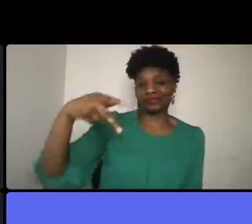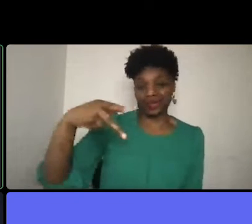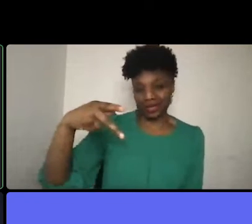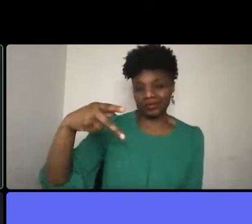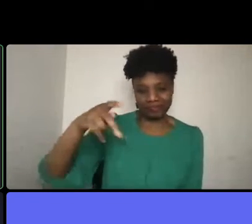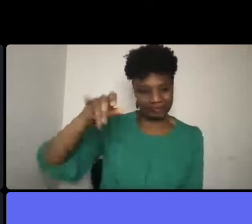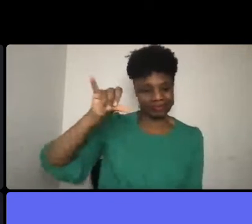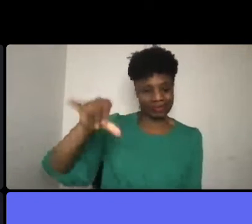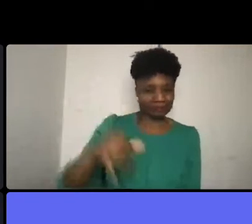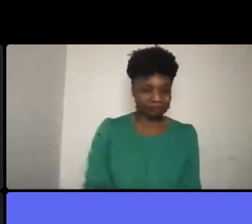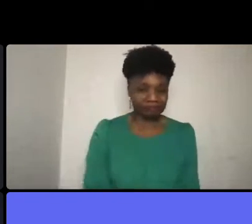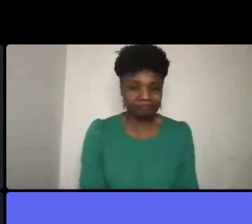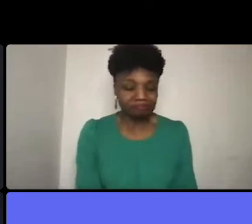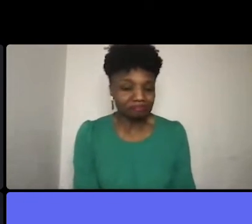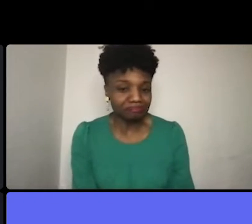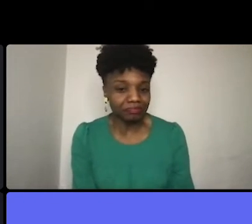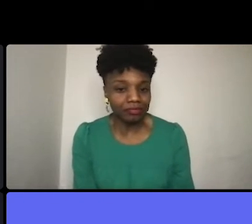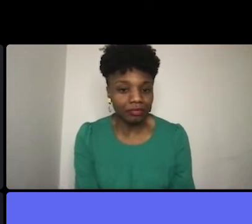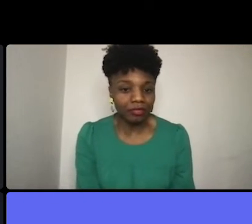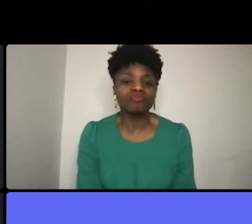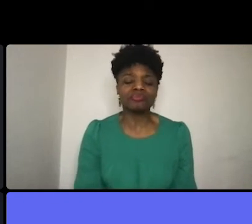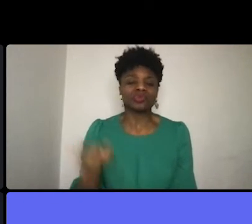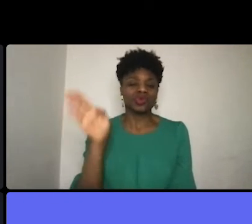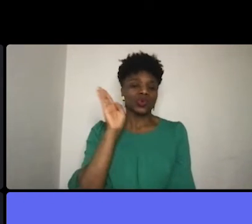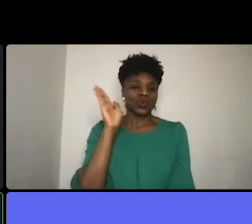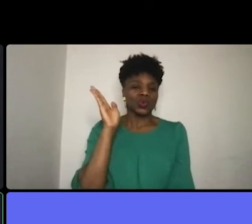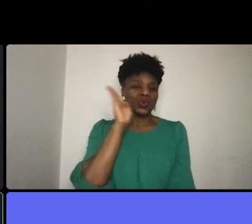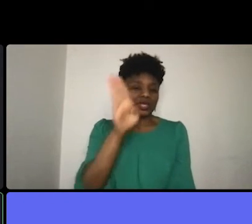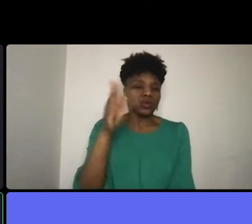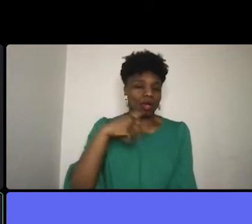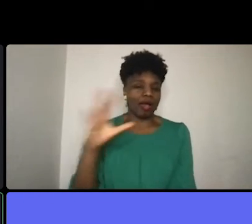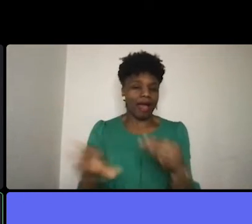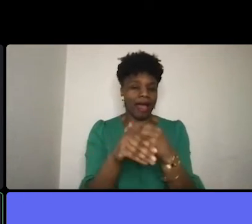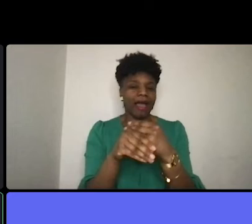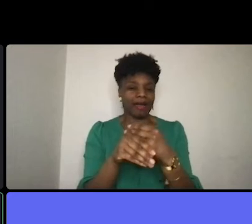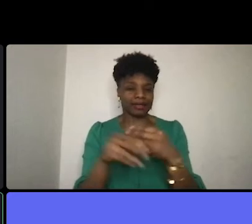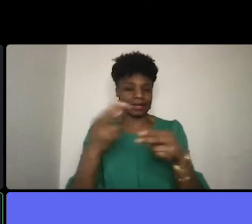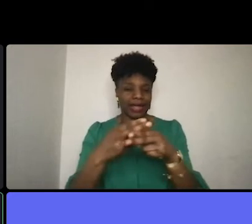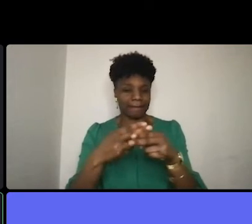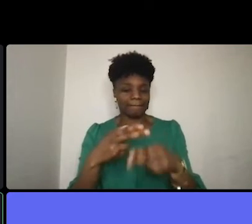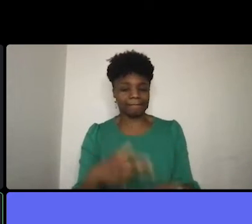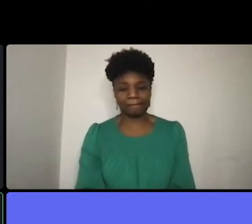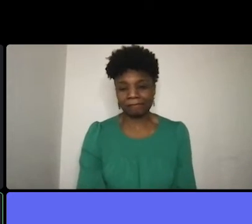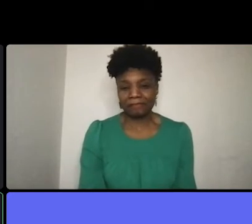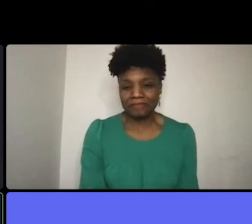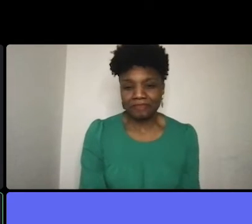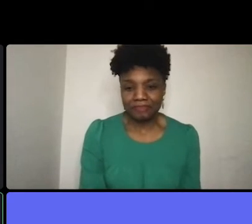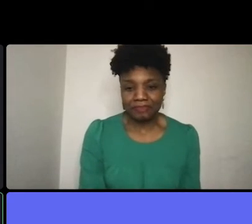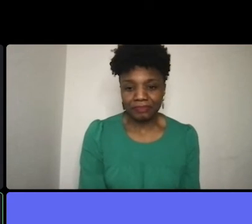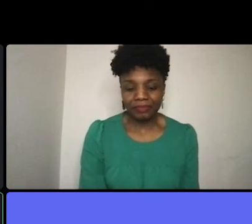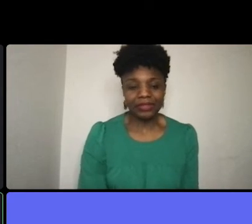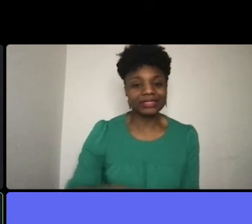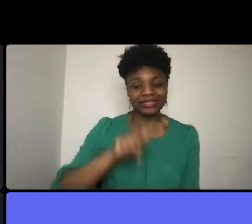Go send ahead. all this. I'm America. gonna so I put it under it. Yeah, T. I kind of almost how it sound.